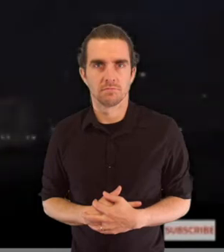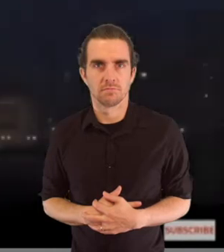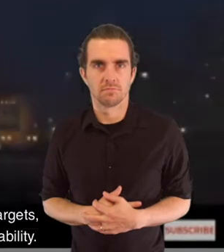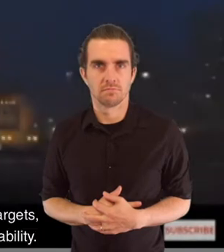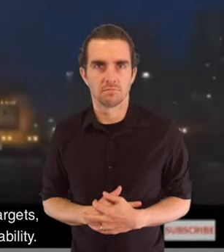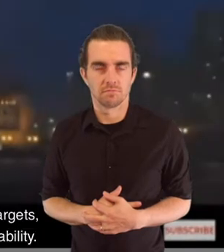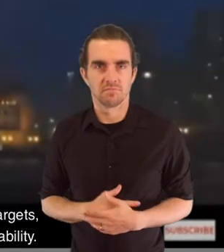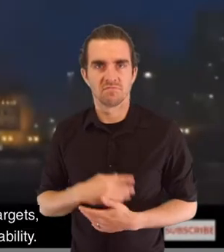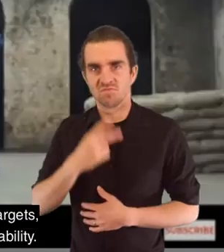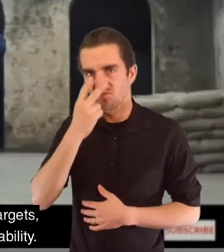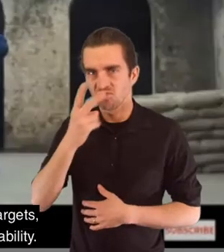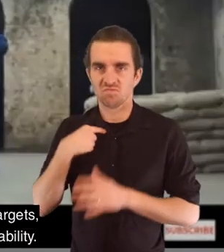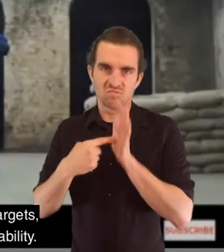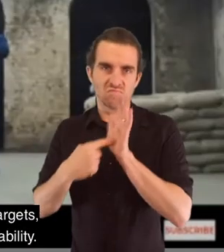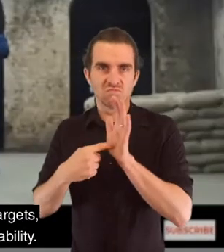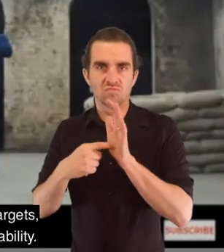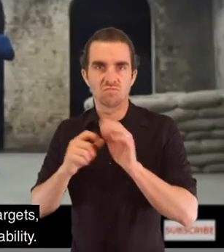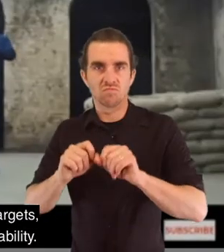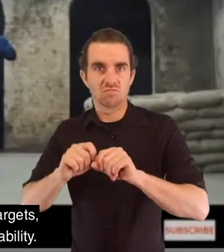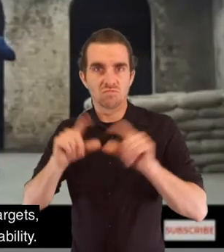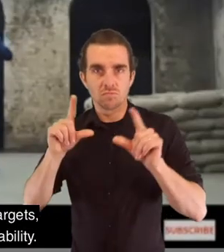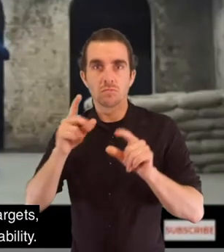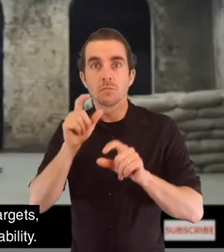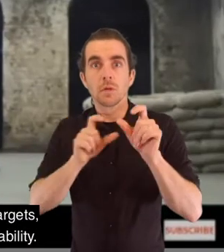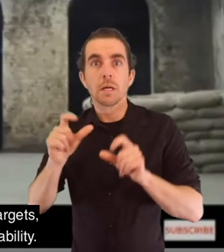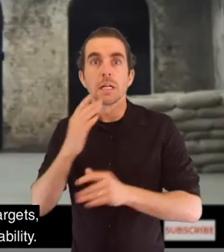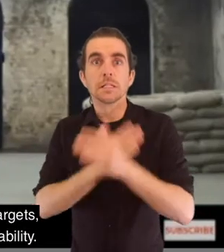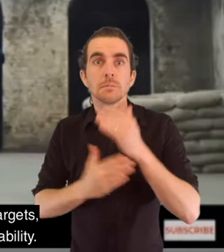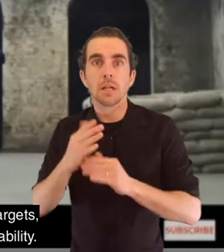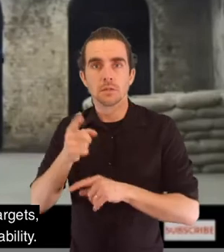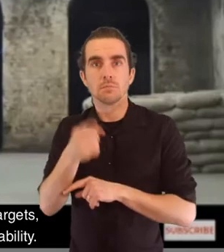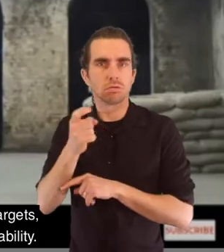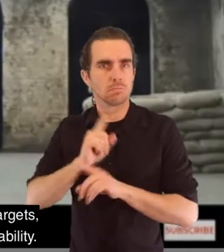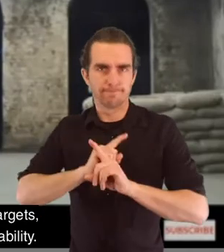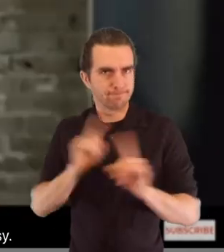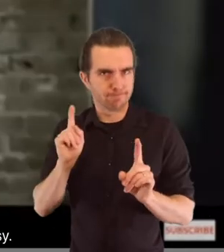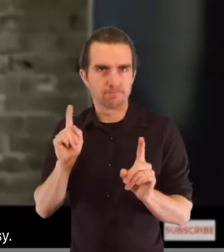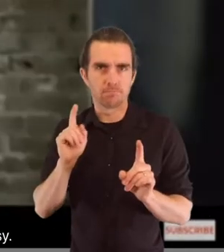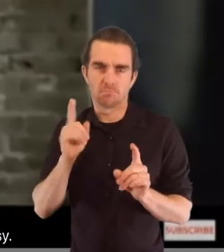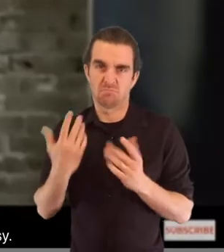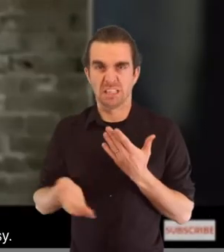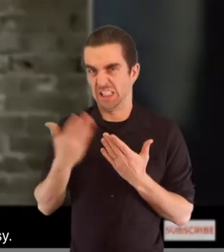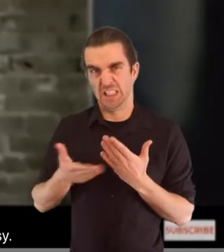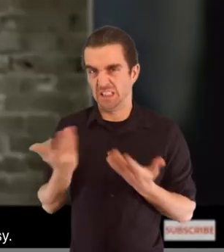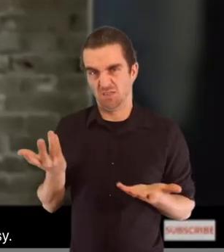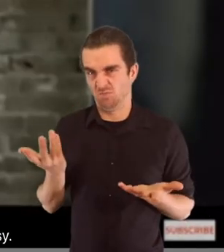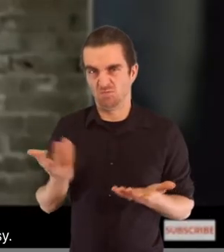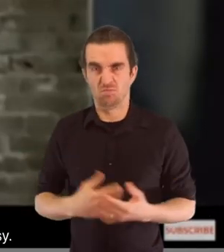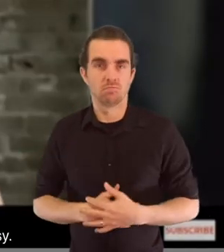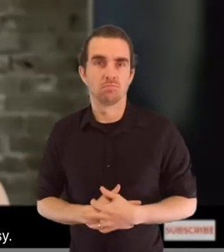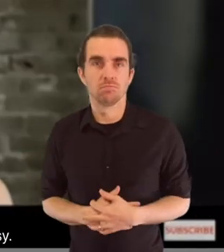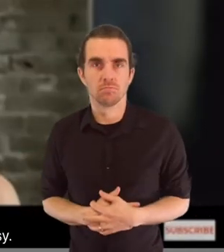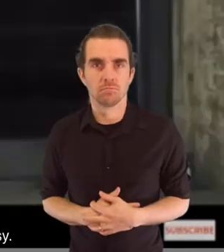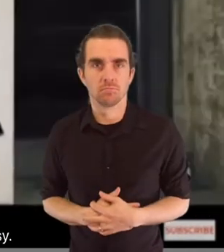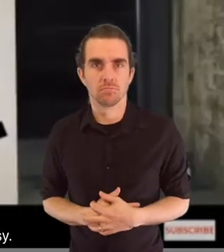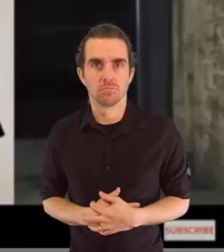You'll be given a series of targets. Try not to shoot anyone with a disability. This should be incredibly easy.